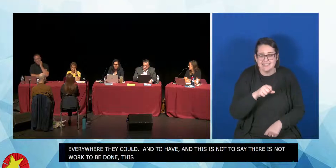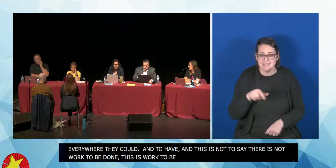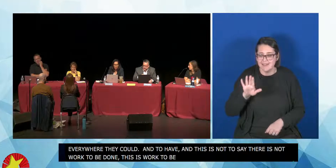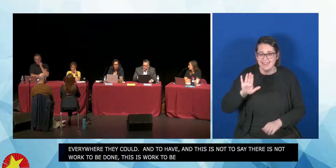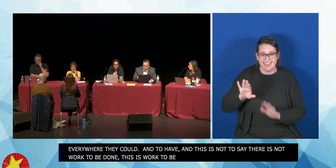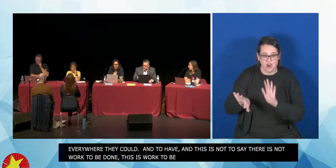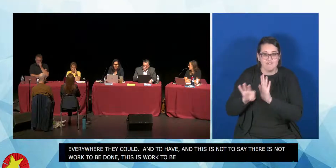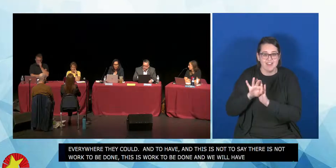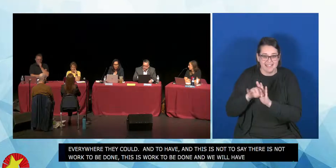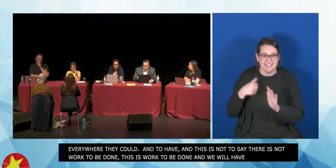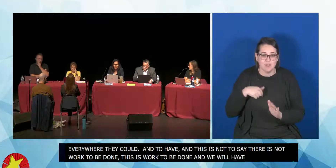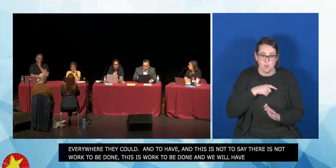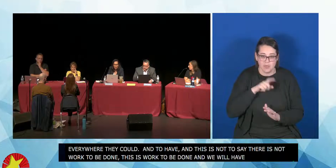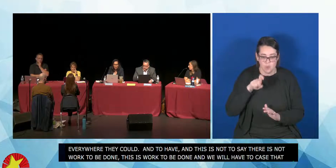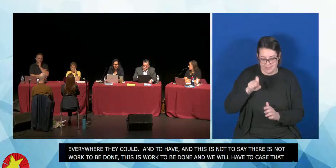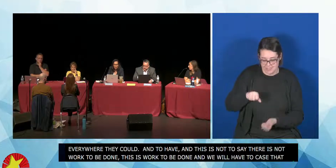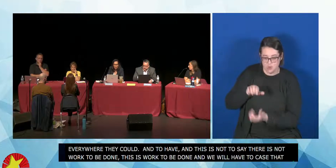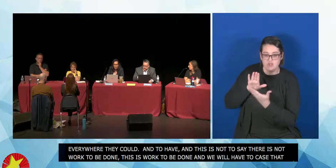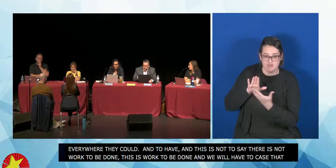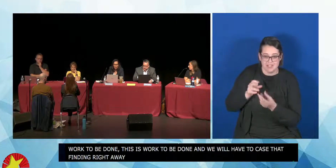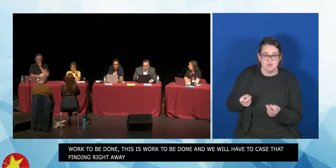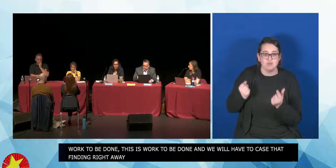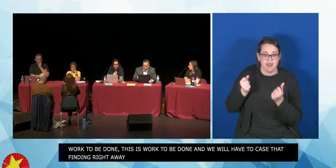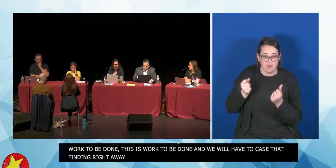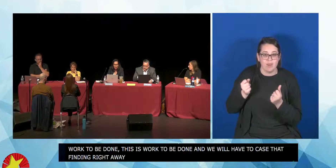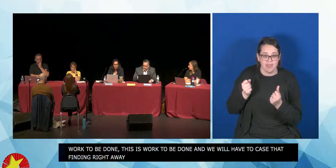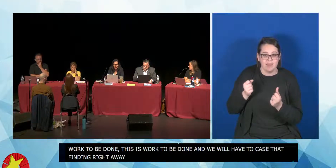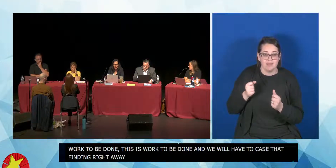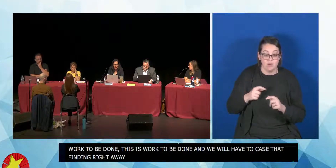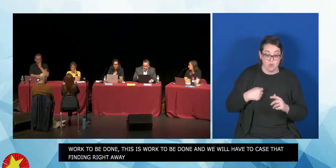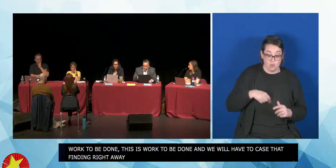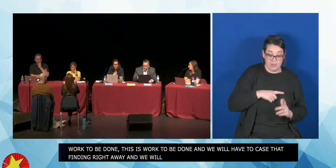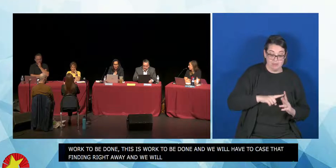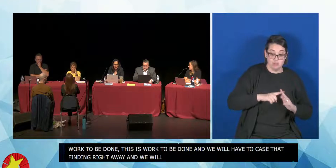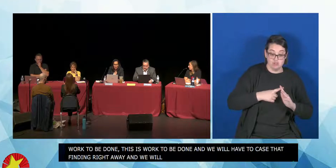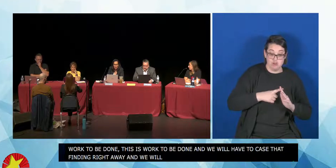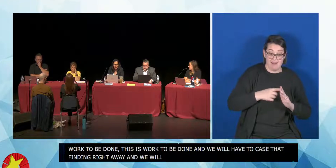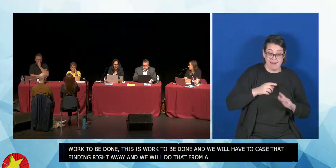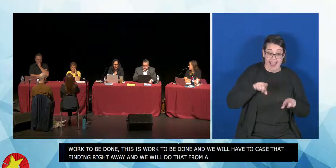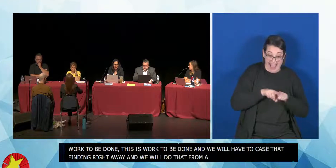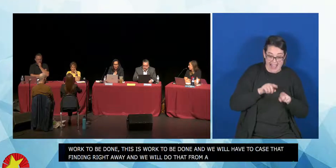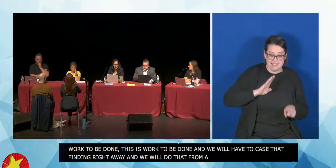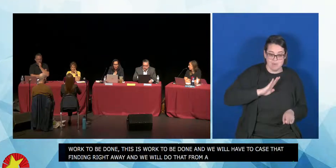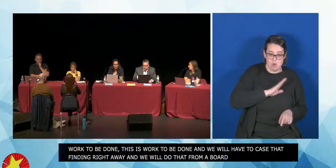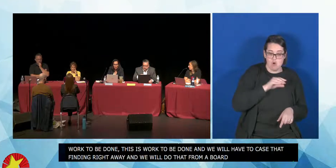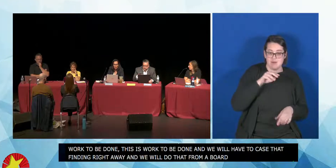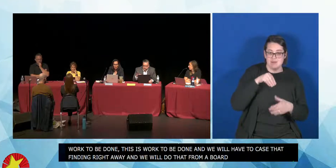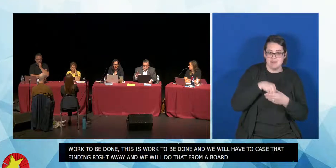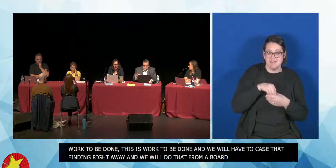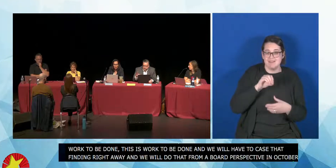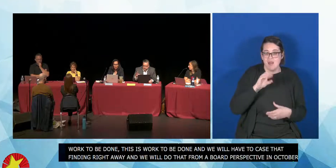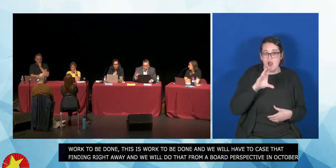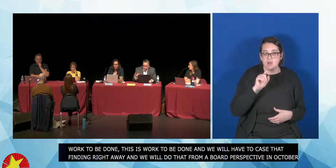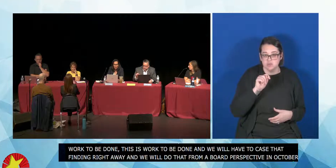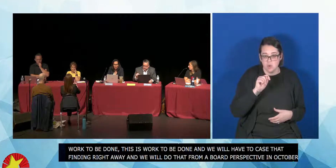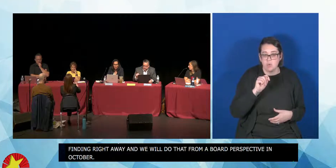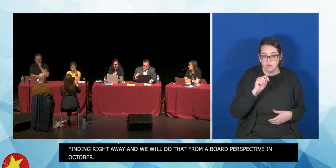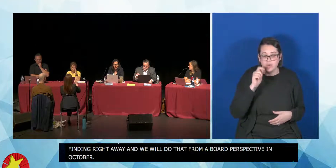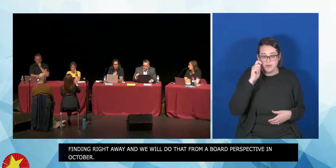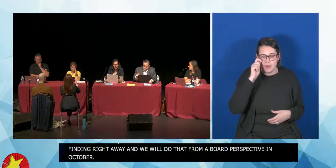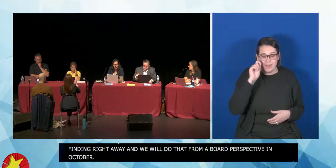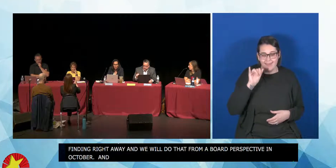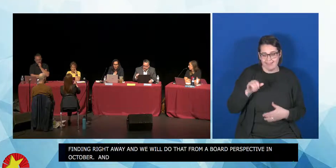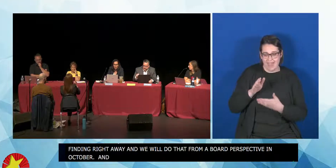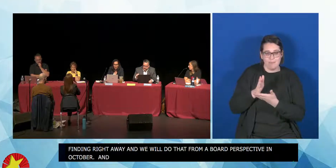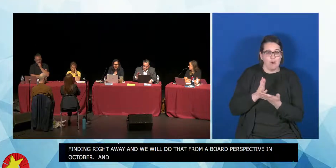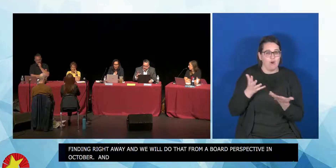away. We're going to start to do that from a board perspective in October. And that part was already kind of